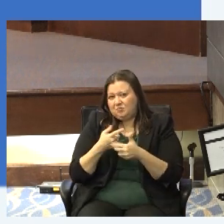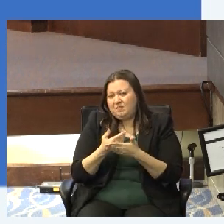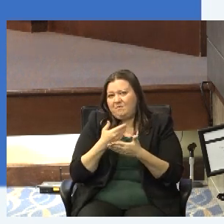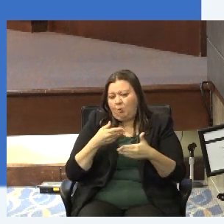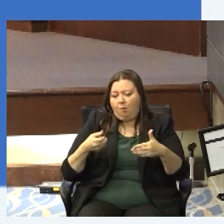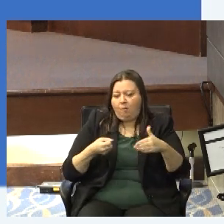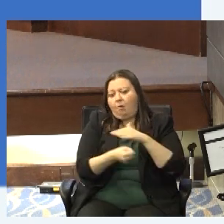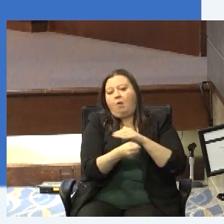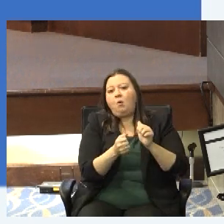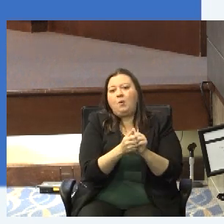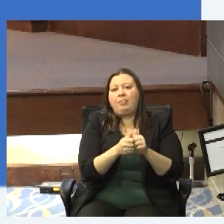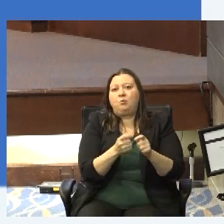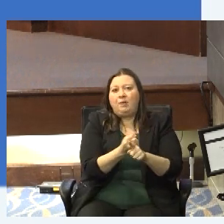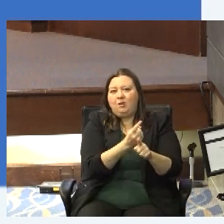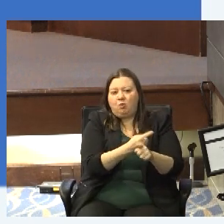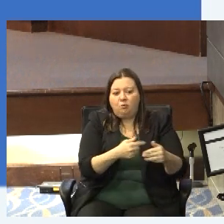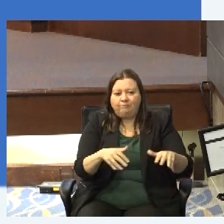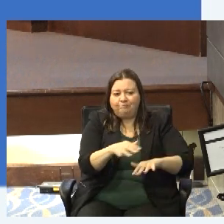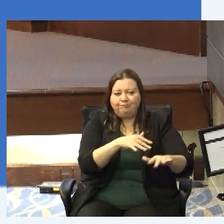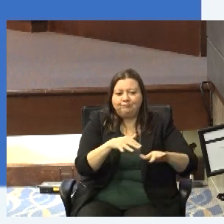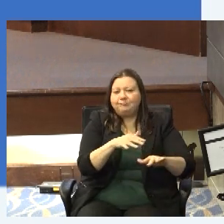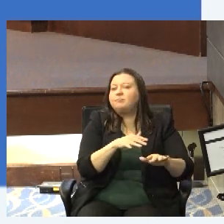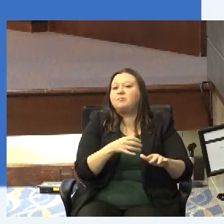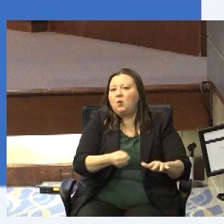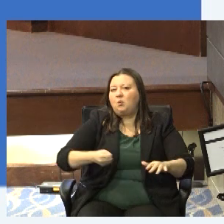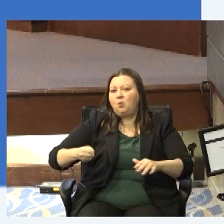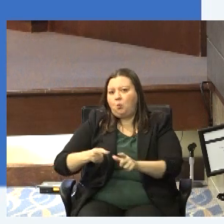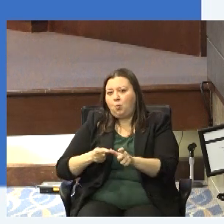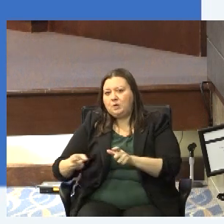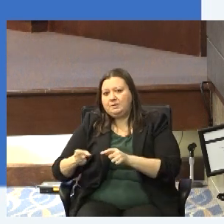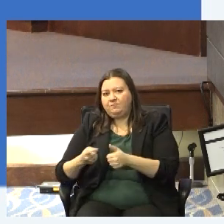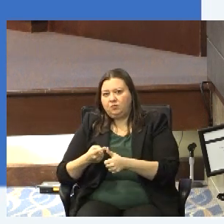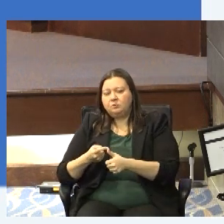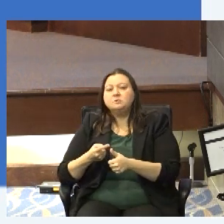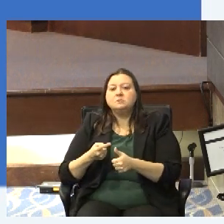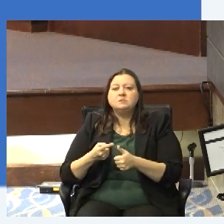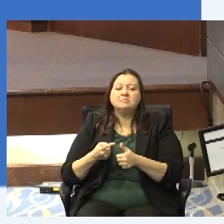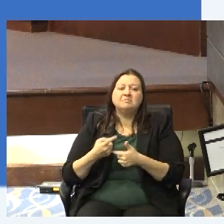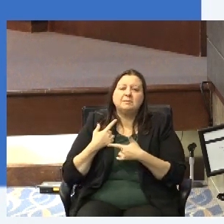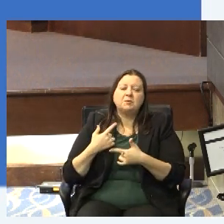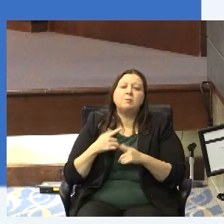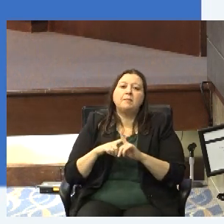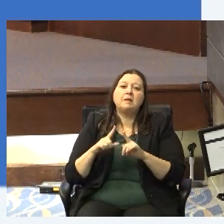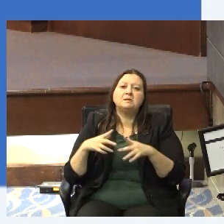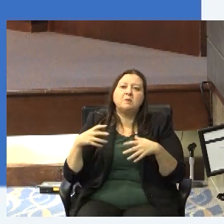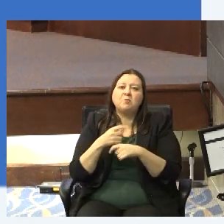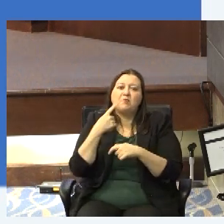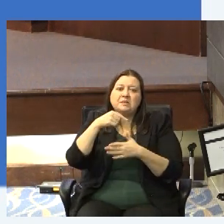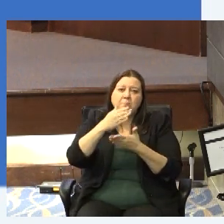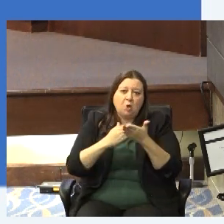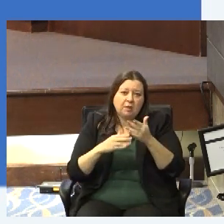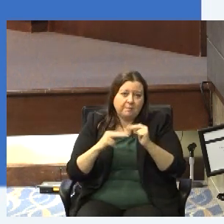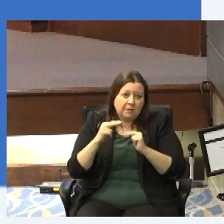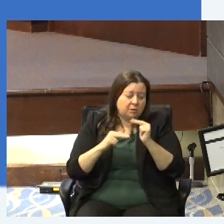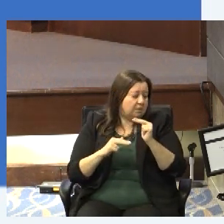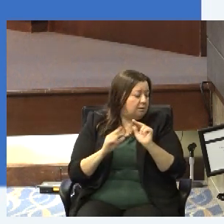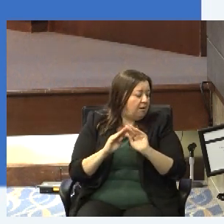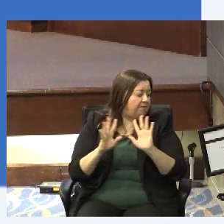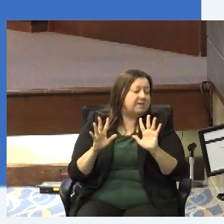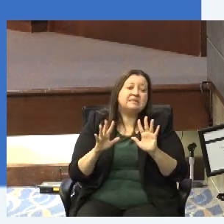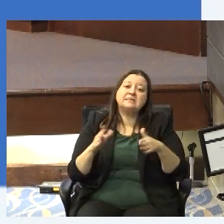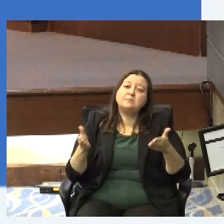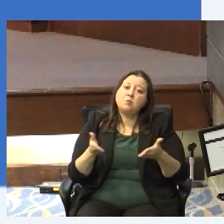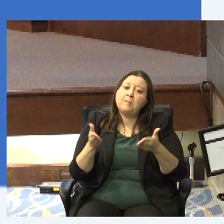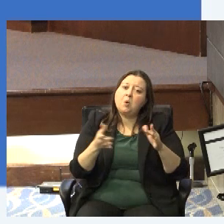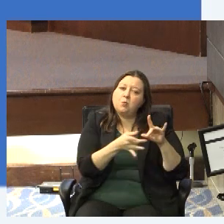new animals moving to a zoo. So the summary for this portion of the building, obviously to provide that